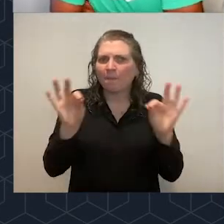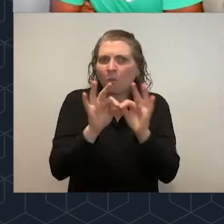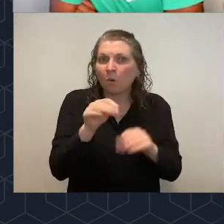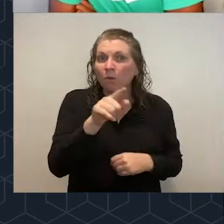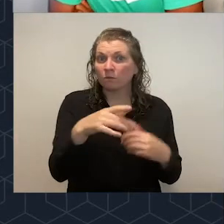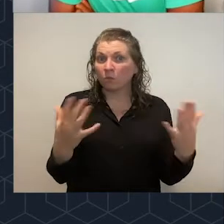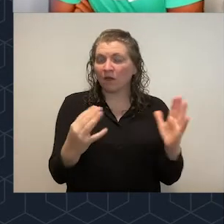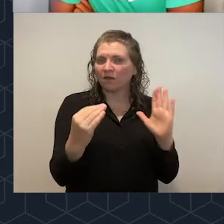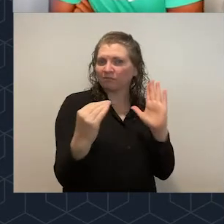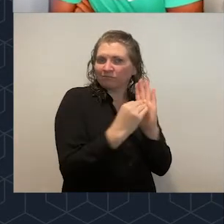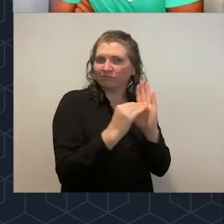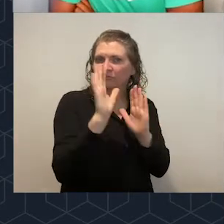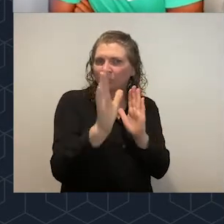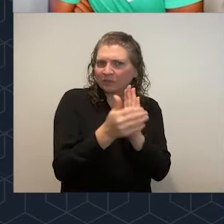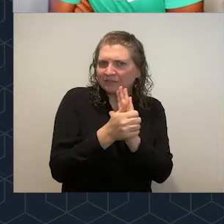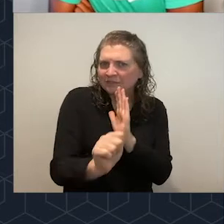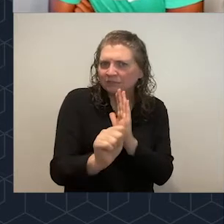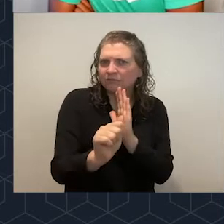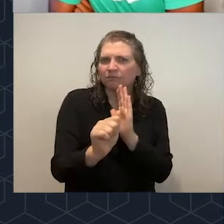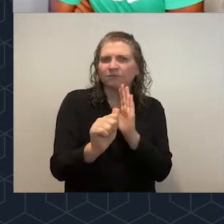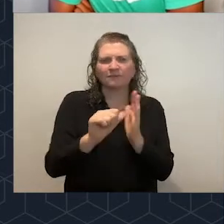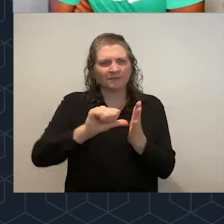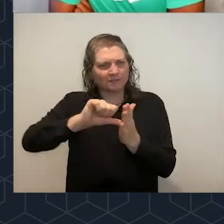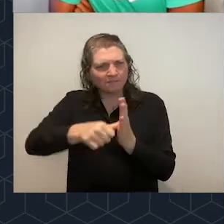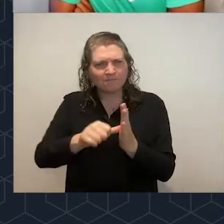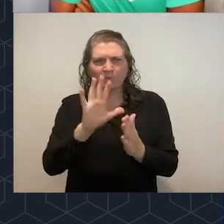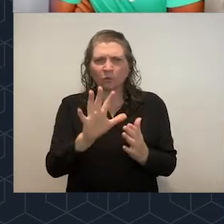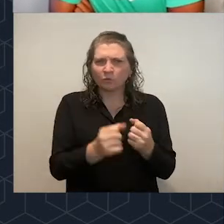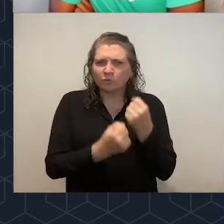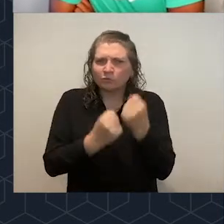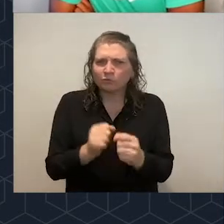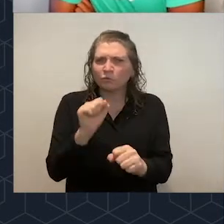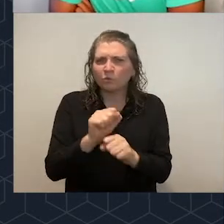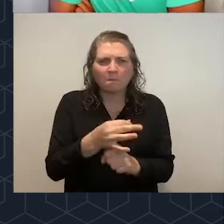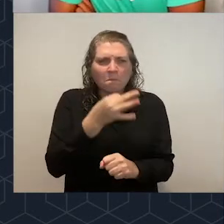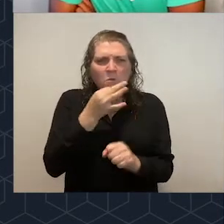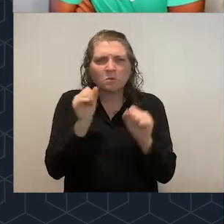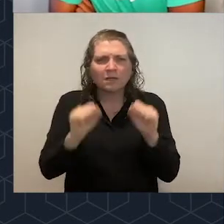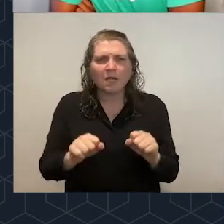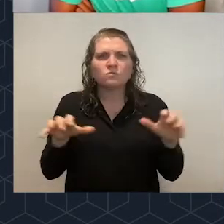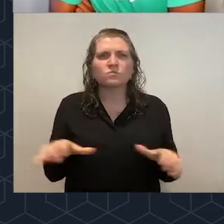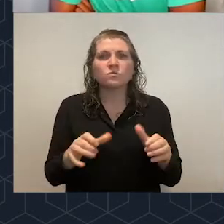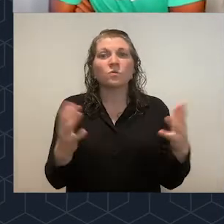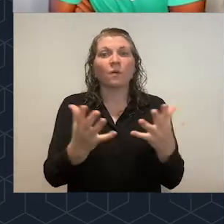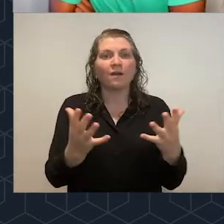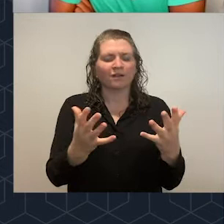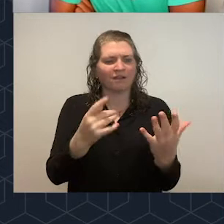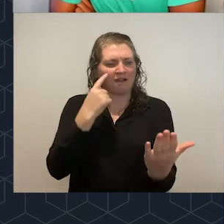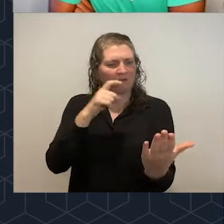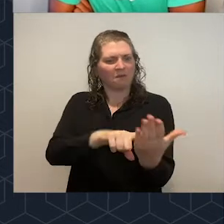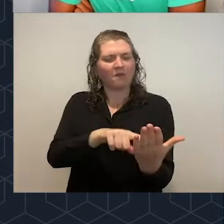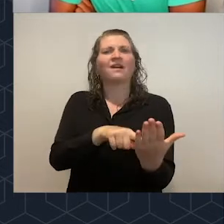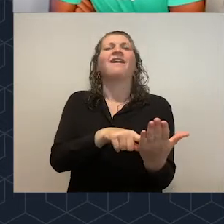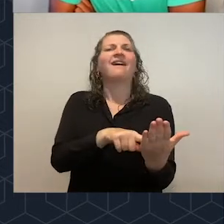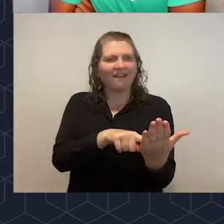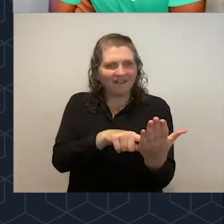stand out. Let's talk about your authentic story. A resume is a brief, informative summary of your abilities